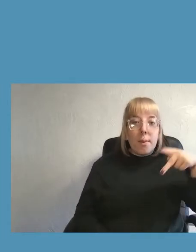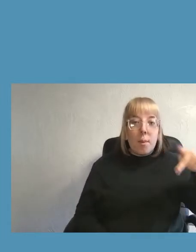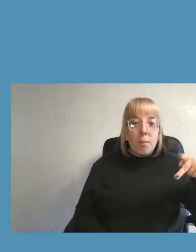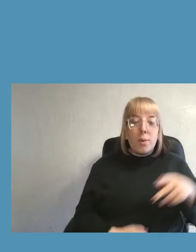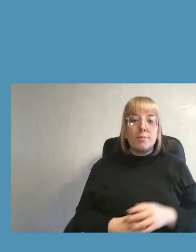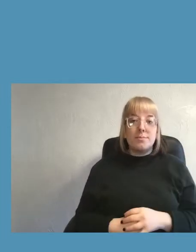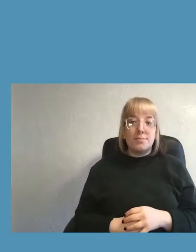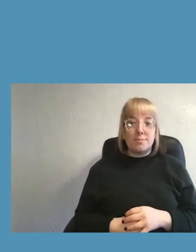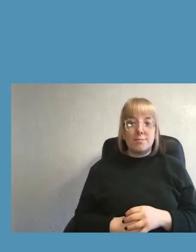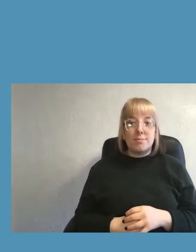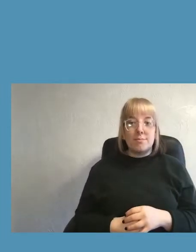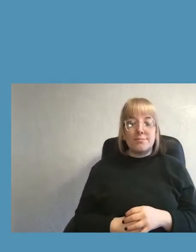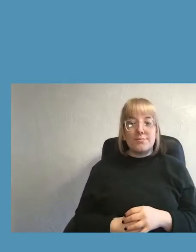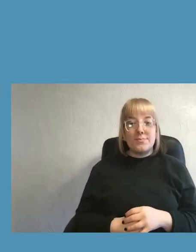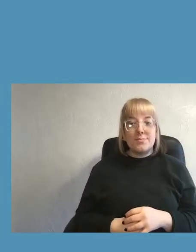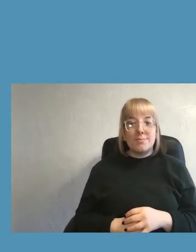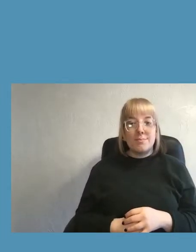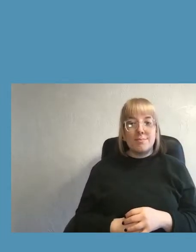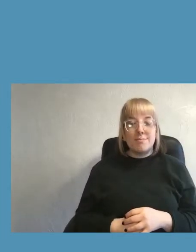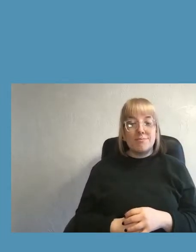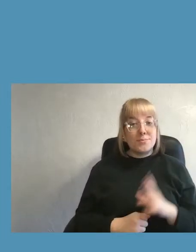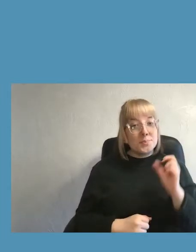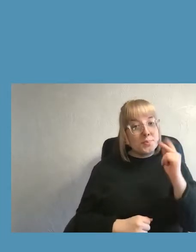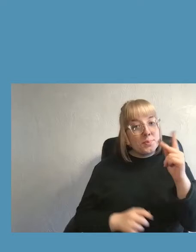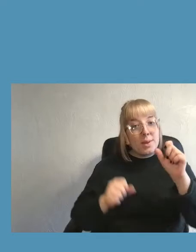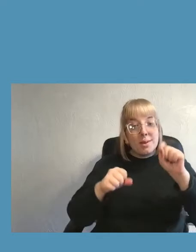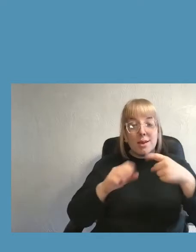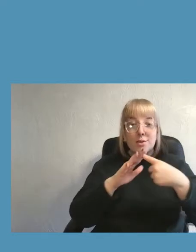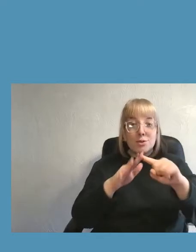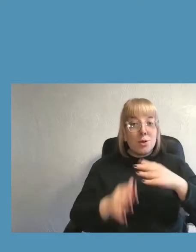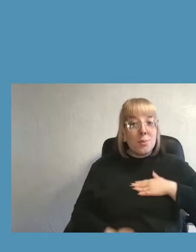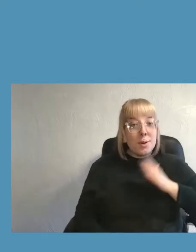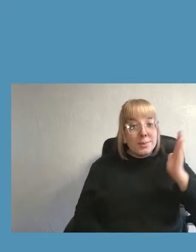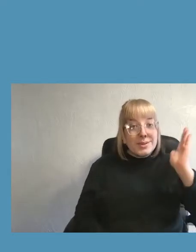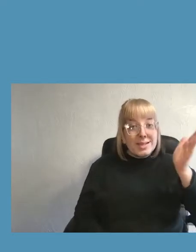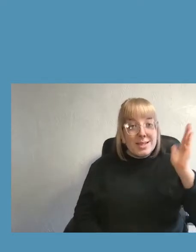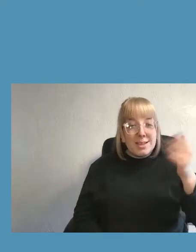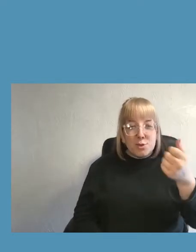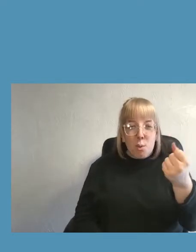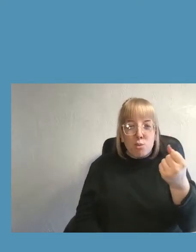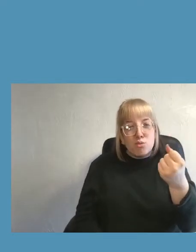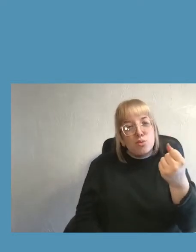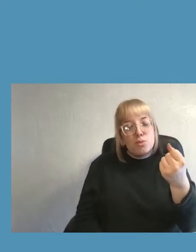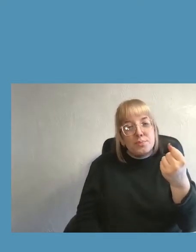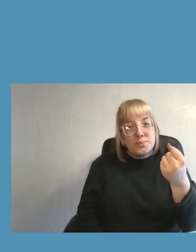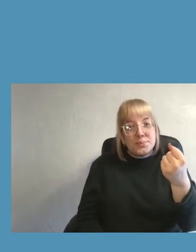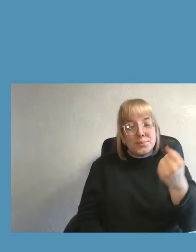begin this talk that I'm very excited about. Okay.